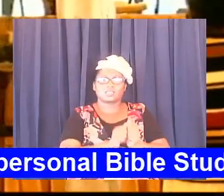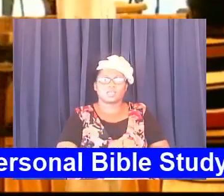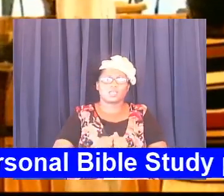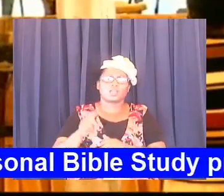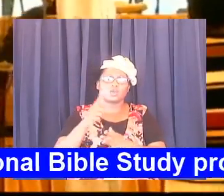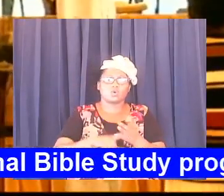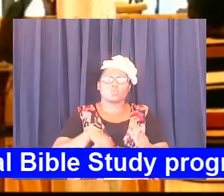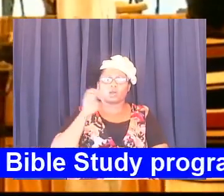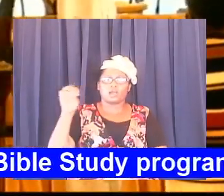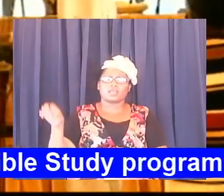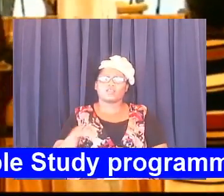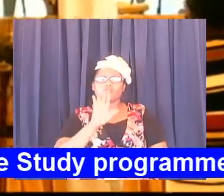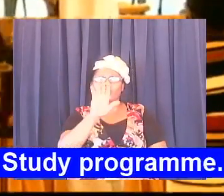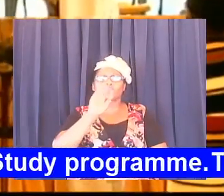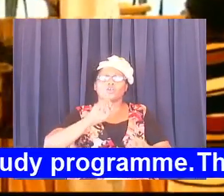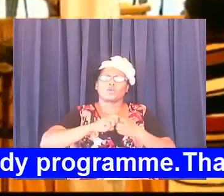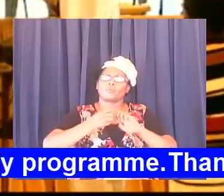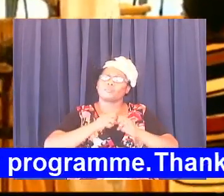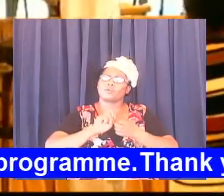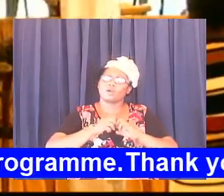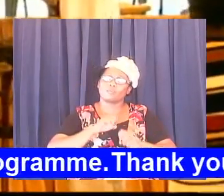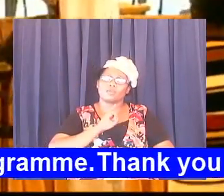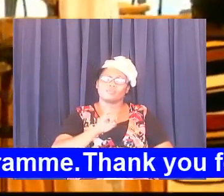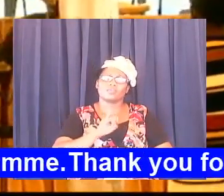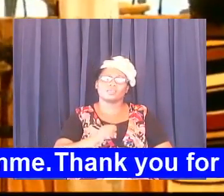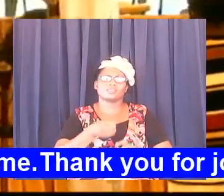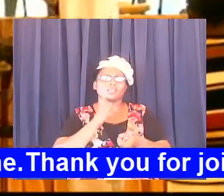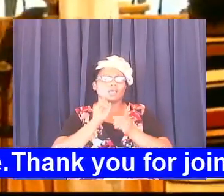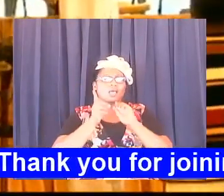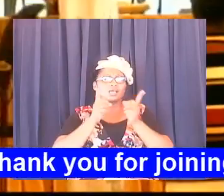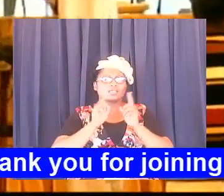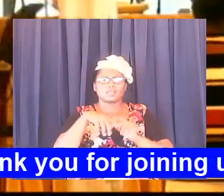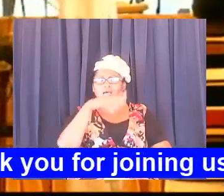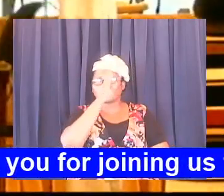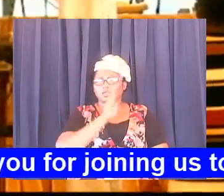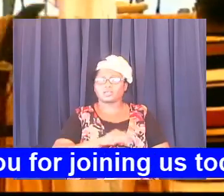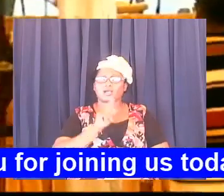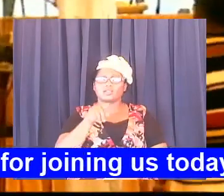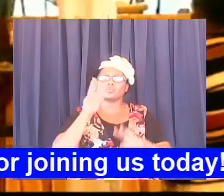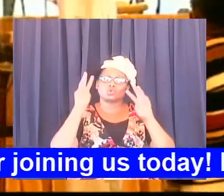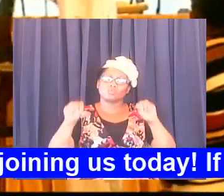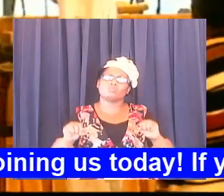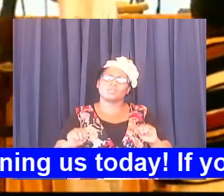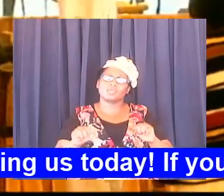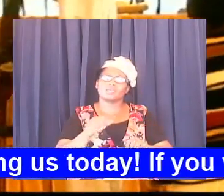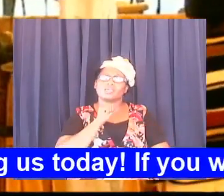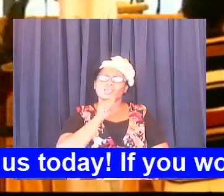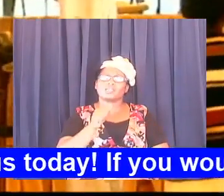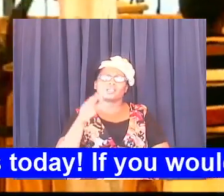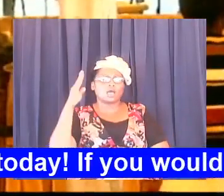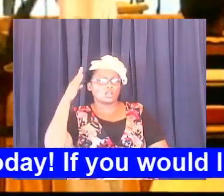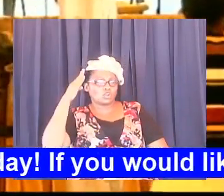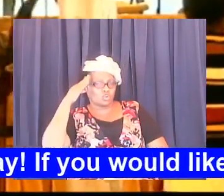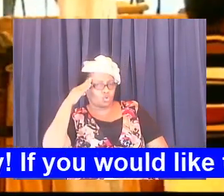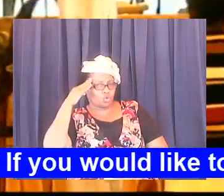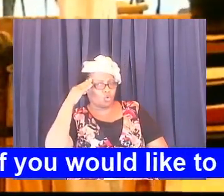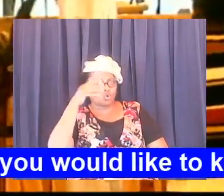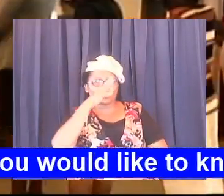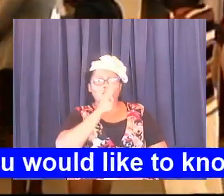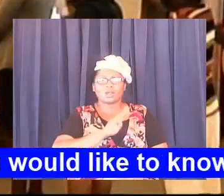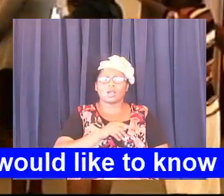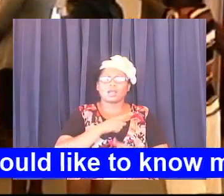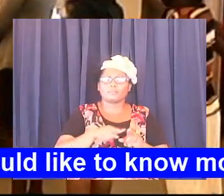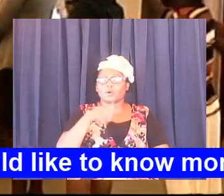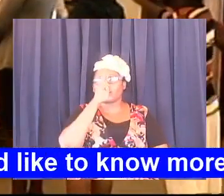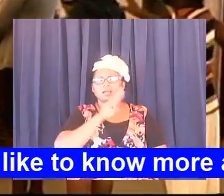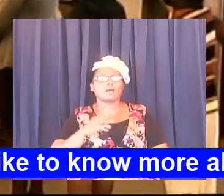my sister, talk to God. Talk to him. You may not know him personally, but talk to him. He will hear your